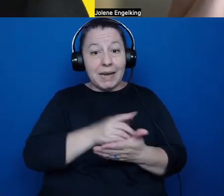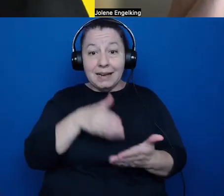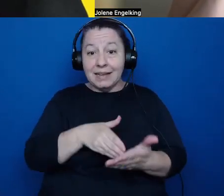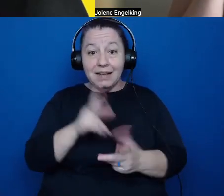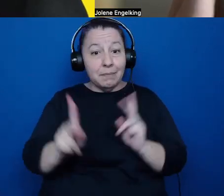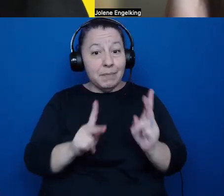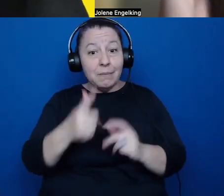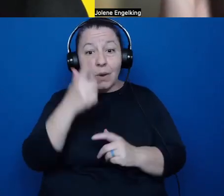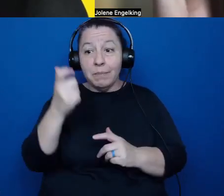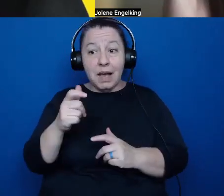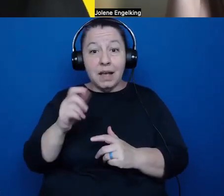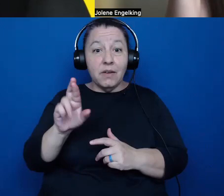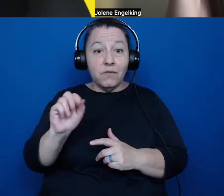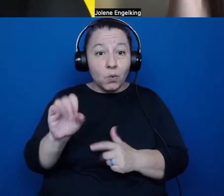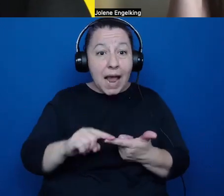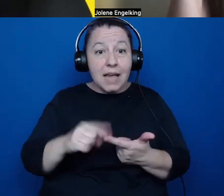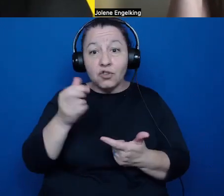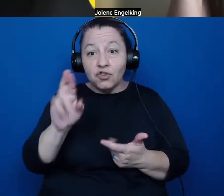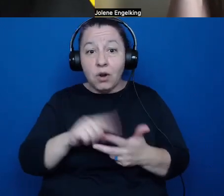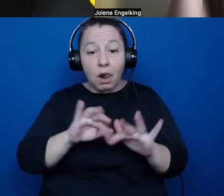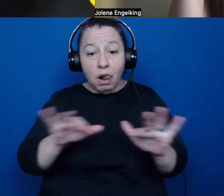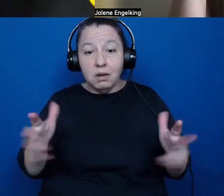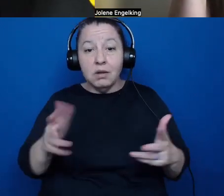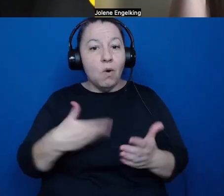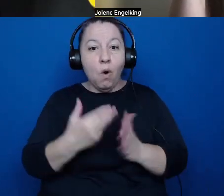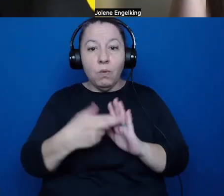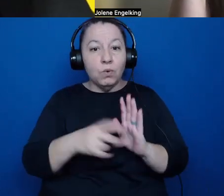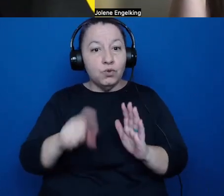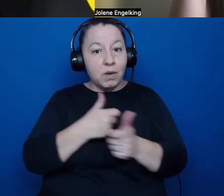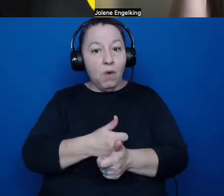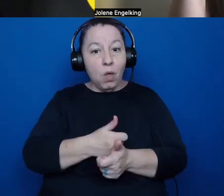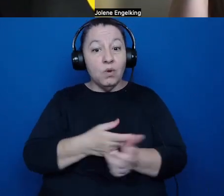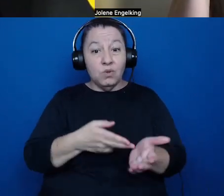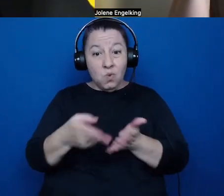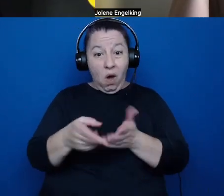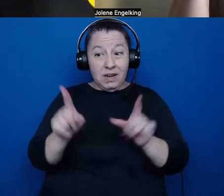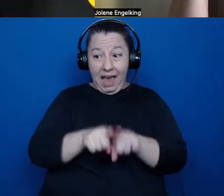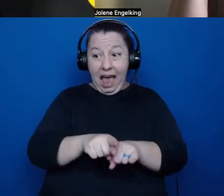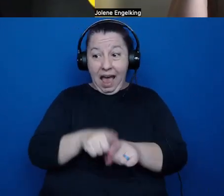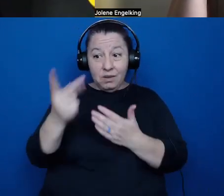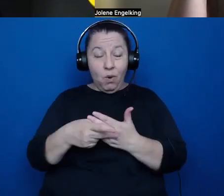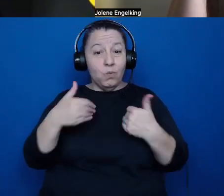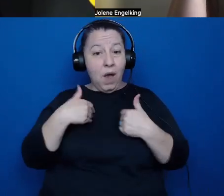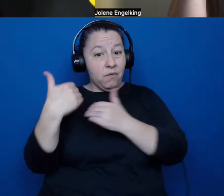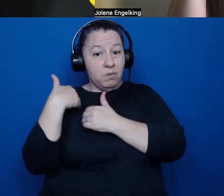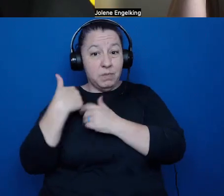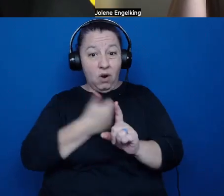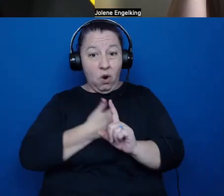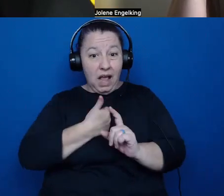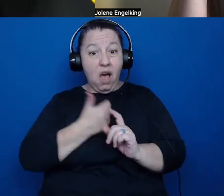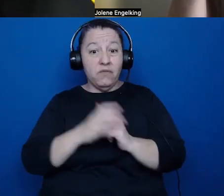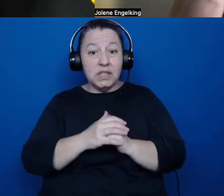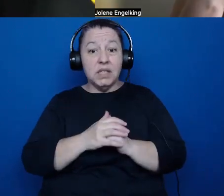of race, because of gender, all these sorts of things. And so honestly, as programs, we have the responsibility